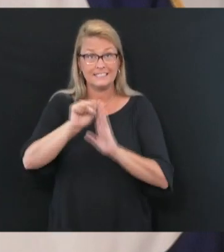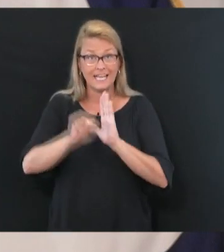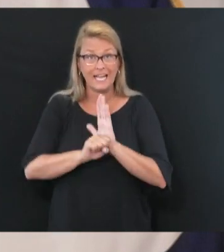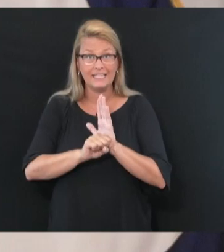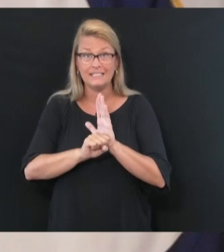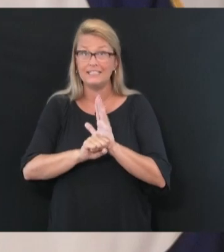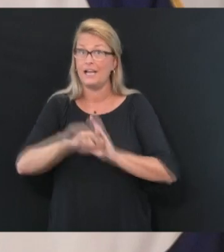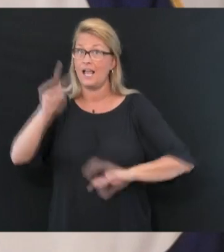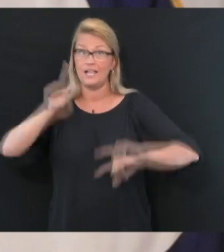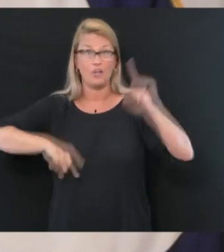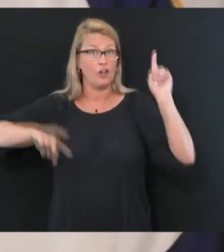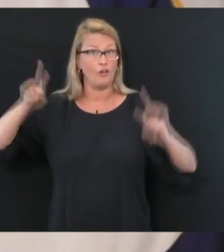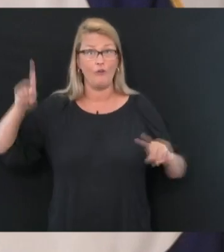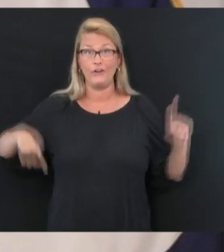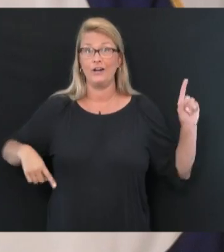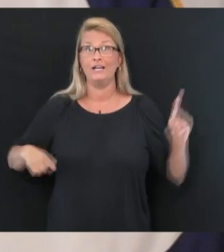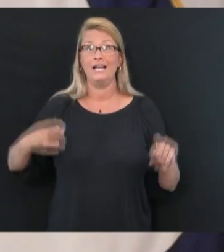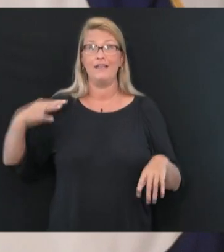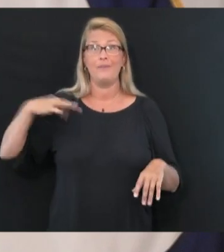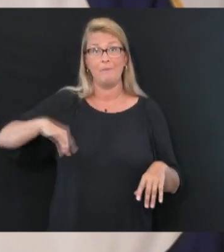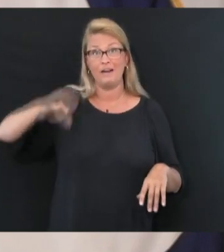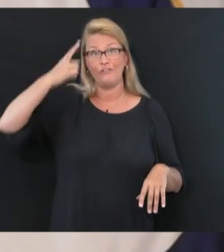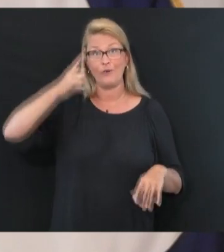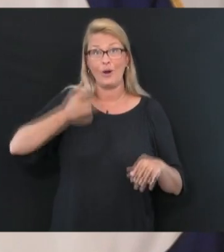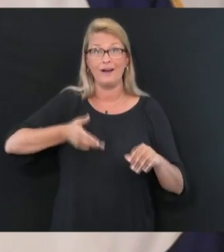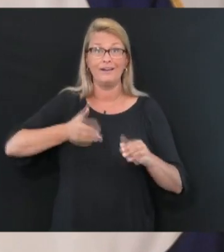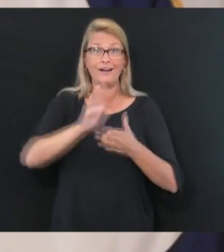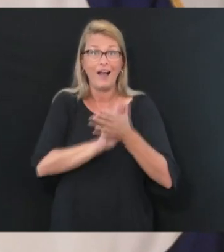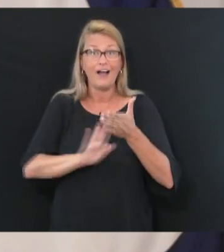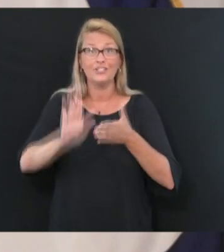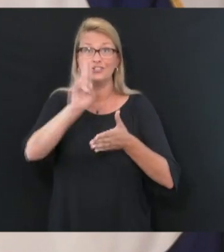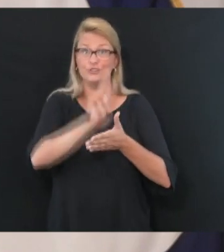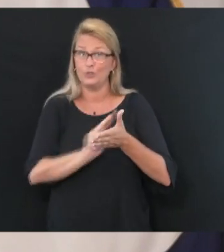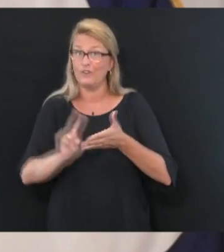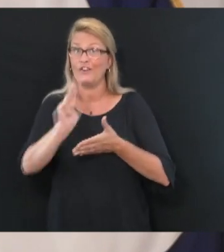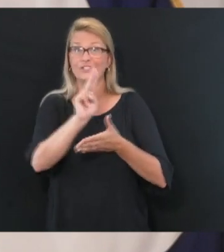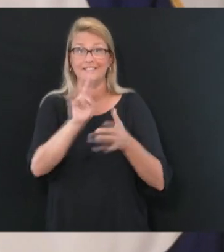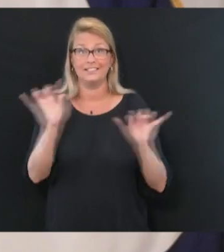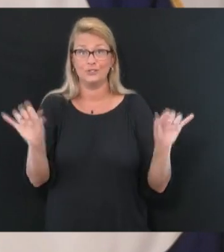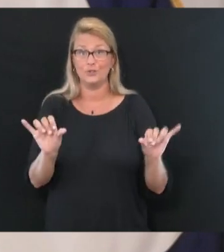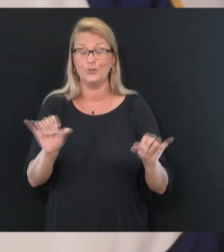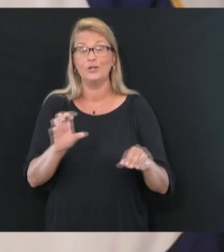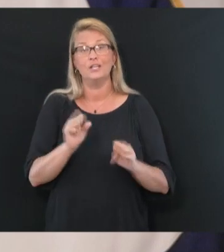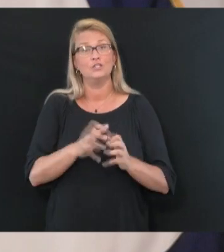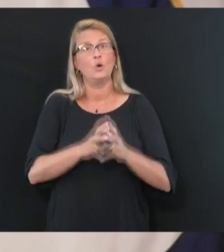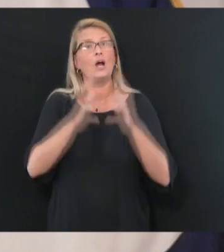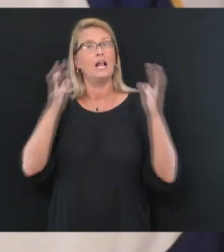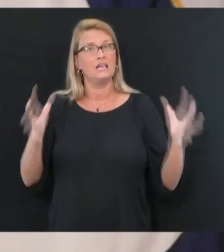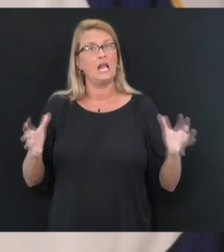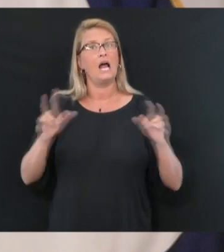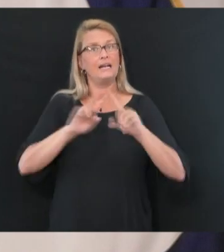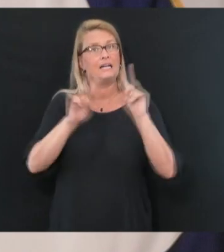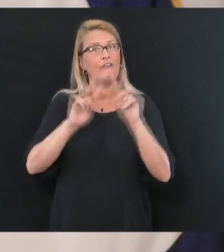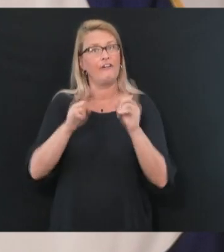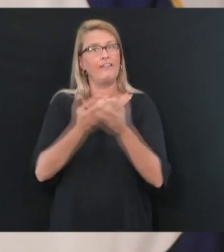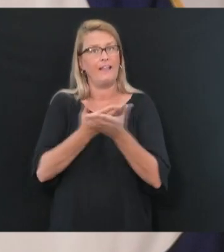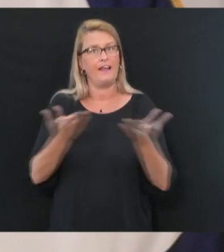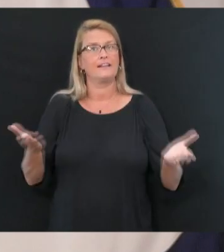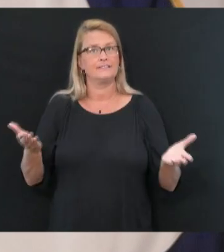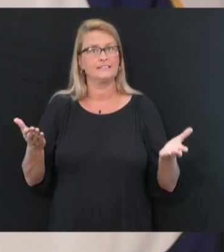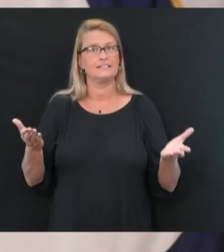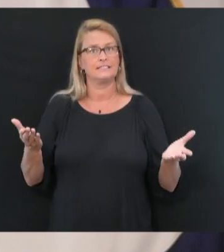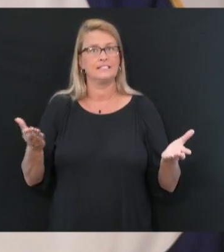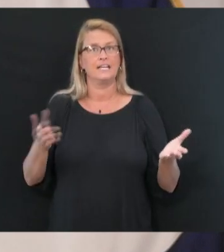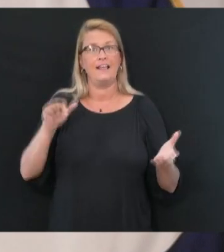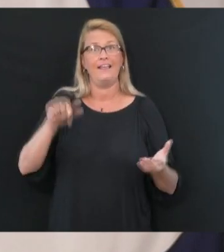numerous. And to the benefit of our higher ed facilities, it's really good. So a lot of different stuff that this